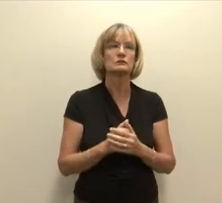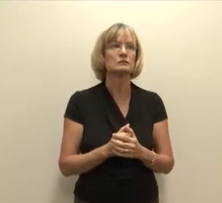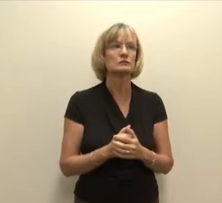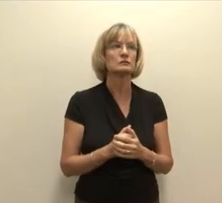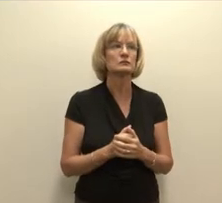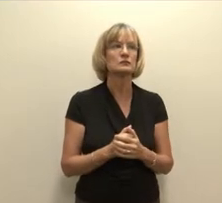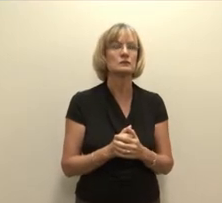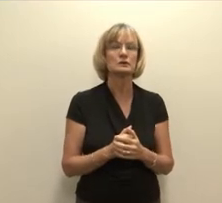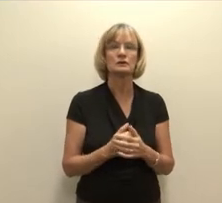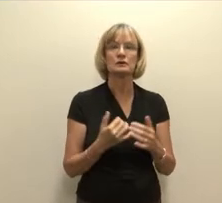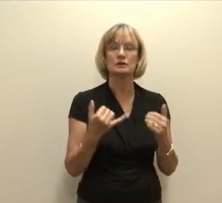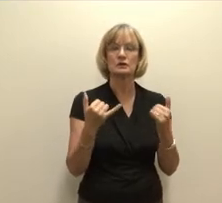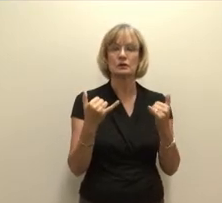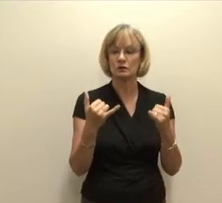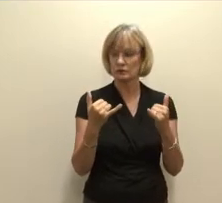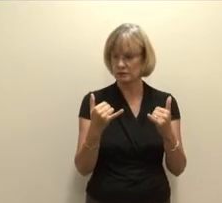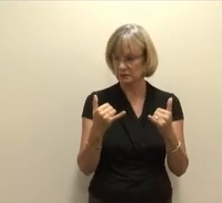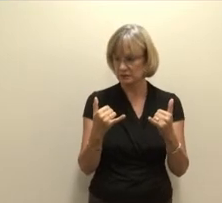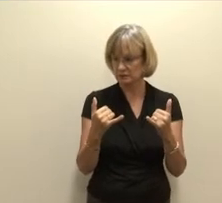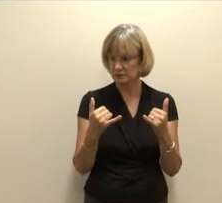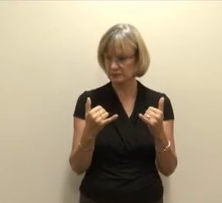Okay, at this time,